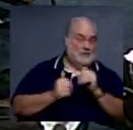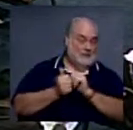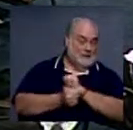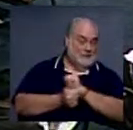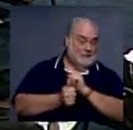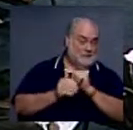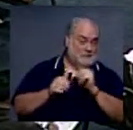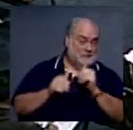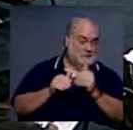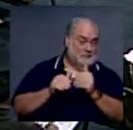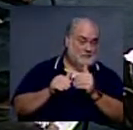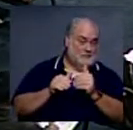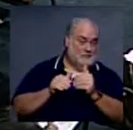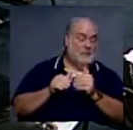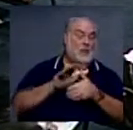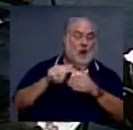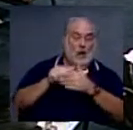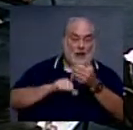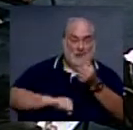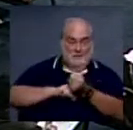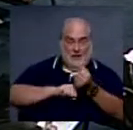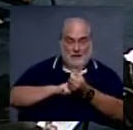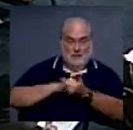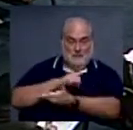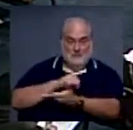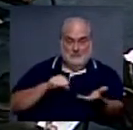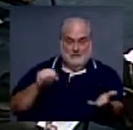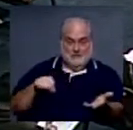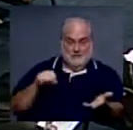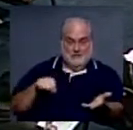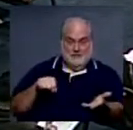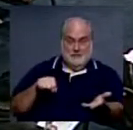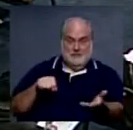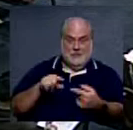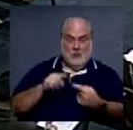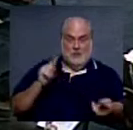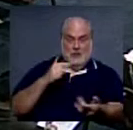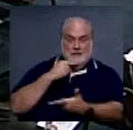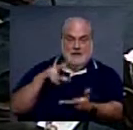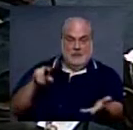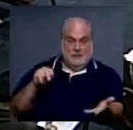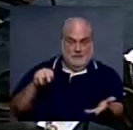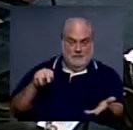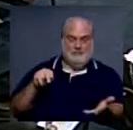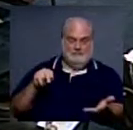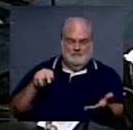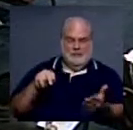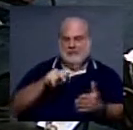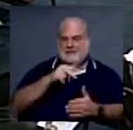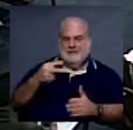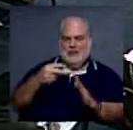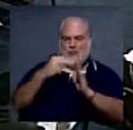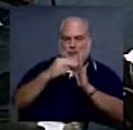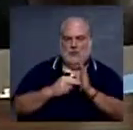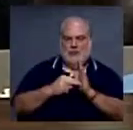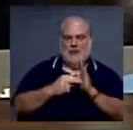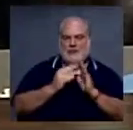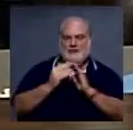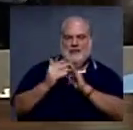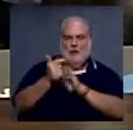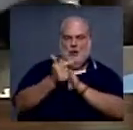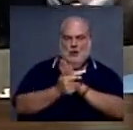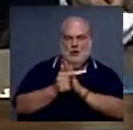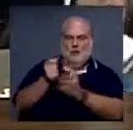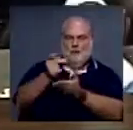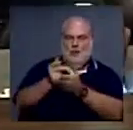suspend the rules and place this ordinance on second reading. All in favor indicate by saying aye. Aye. Opposed say nay. The second reading, please. An ordinance